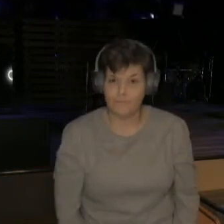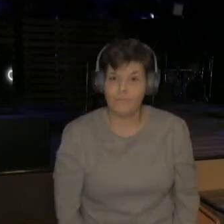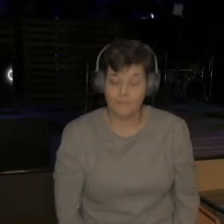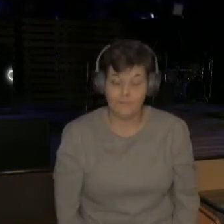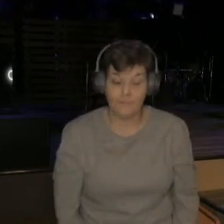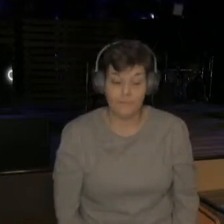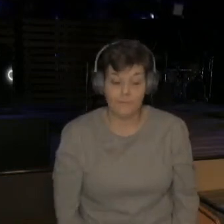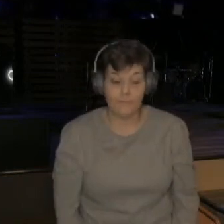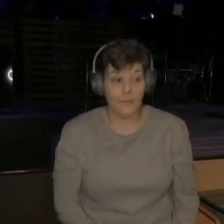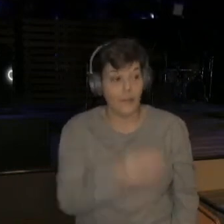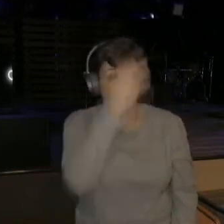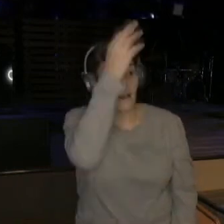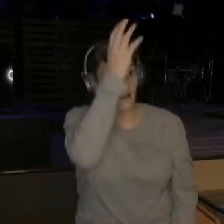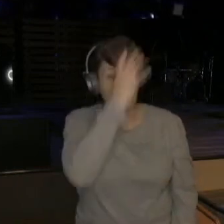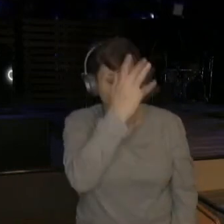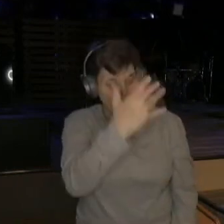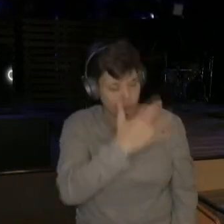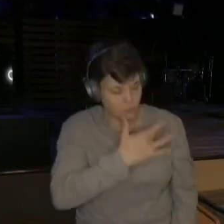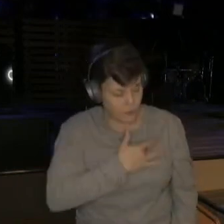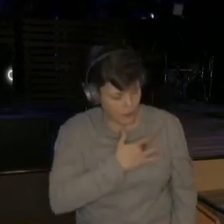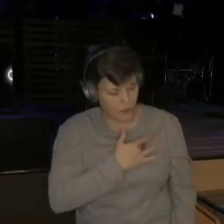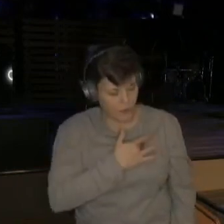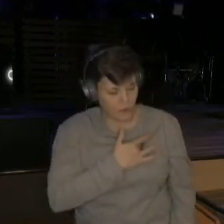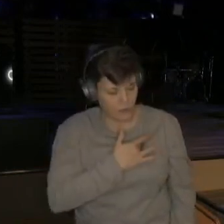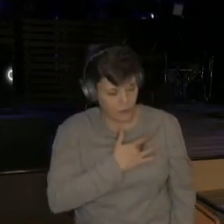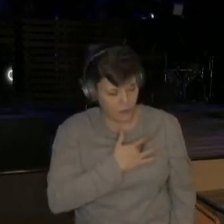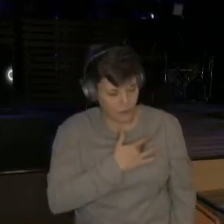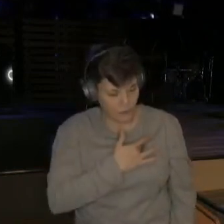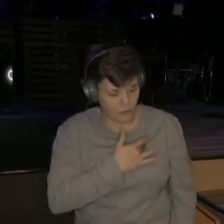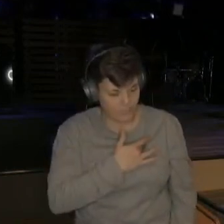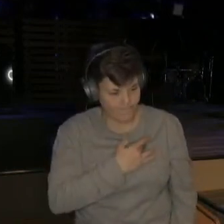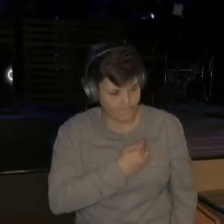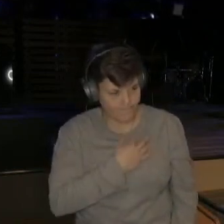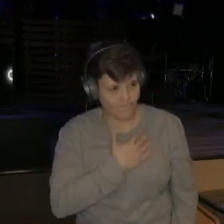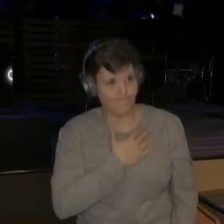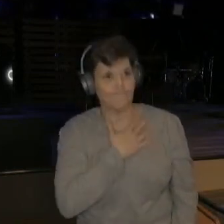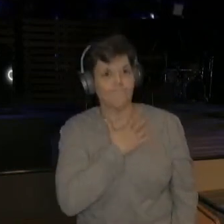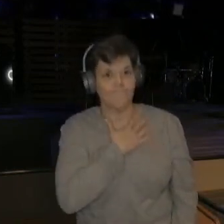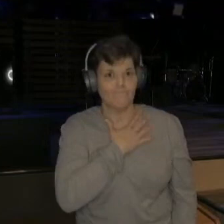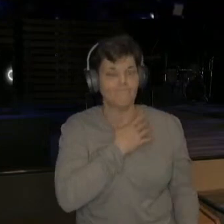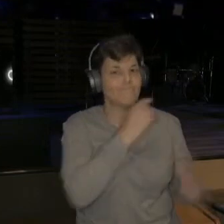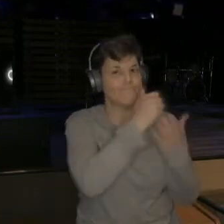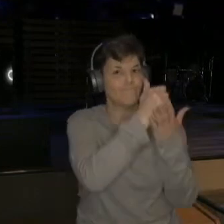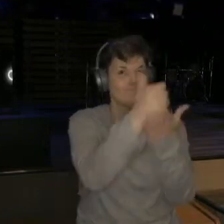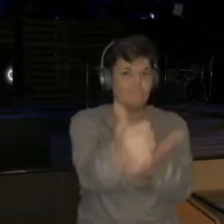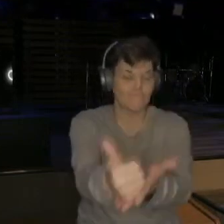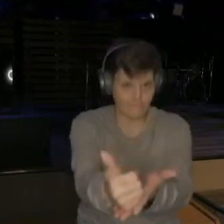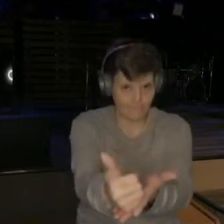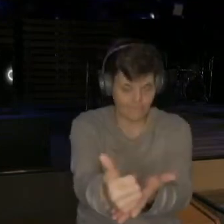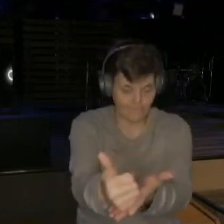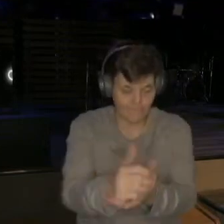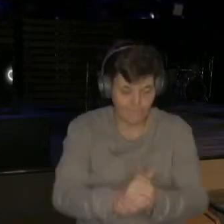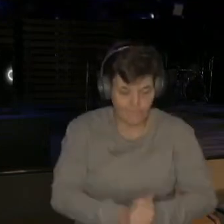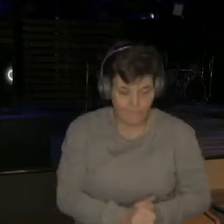moved with compassion because he sees our need. God is constantly